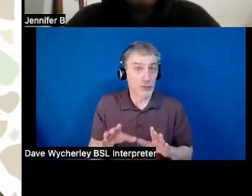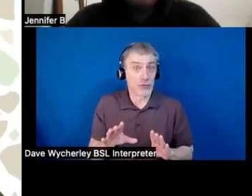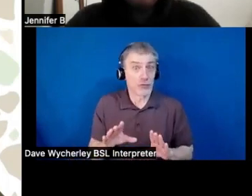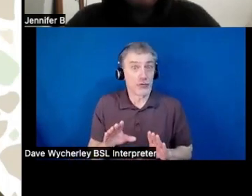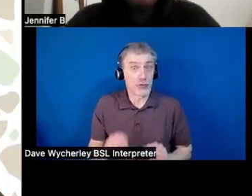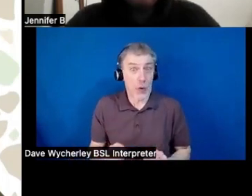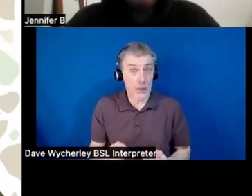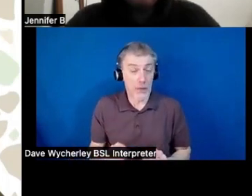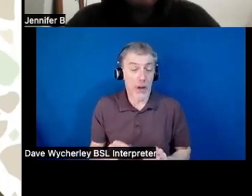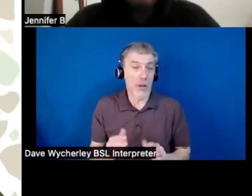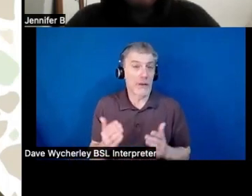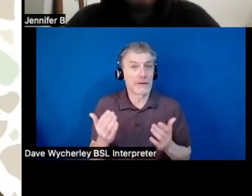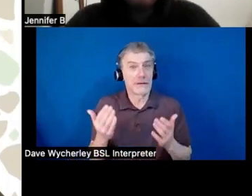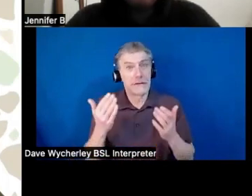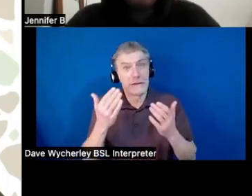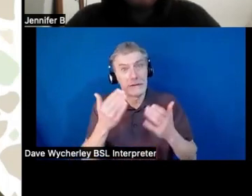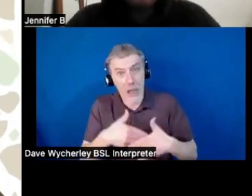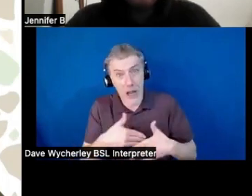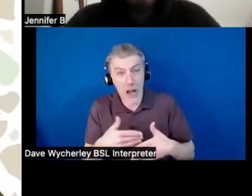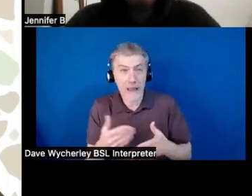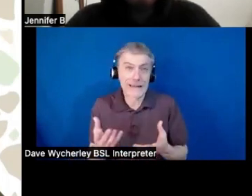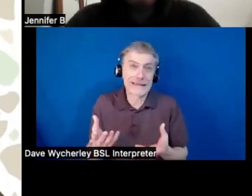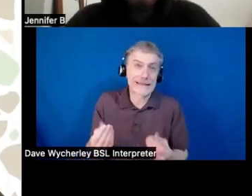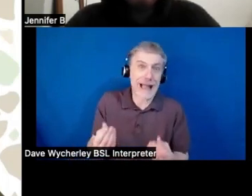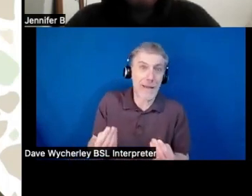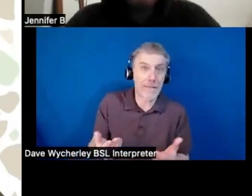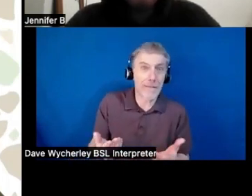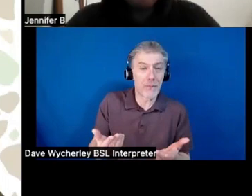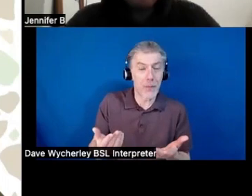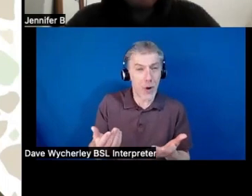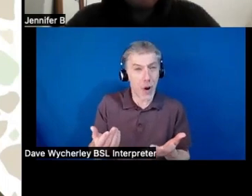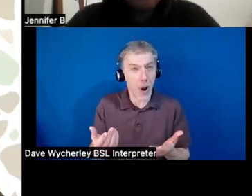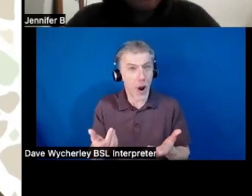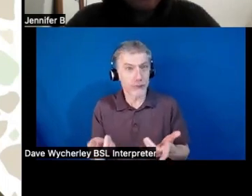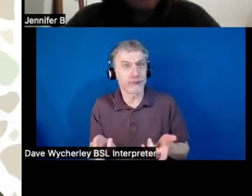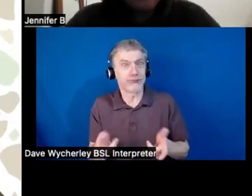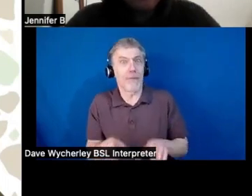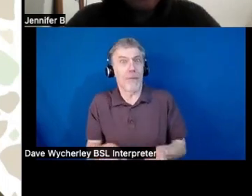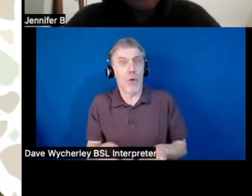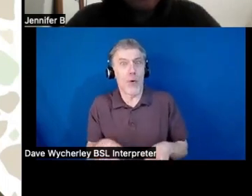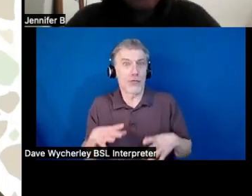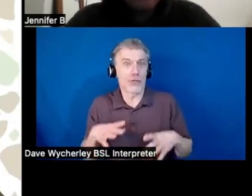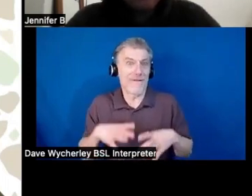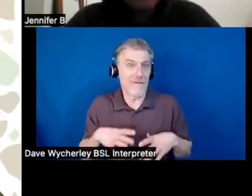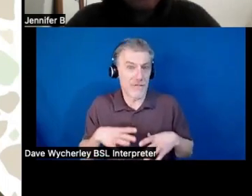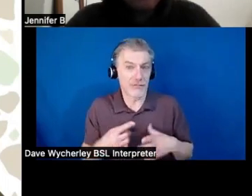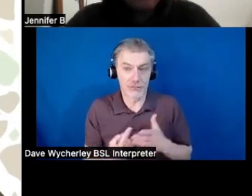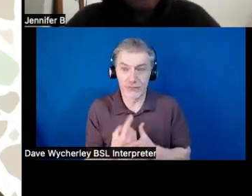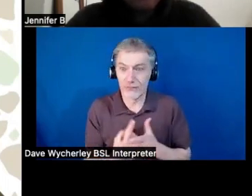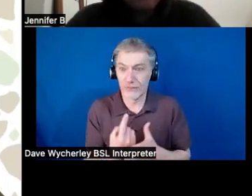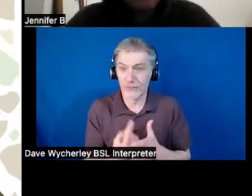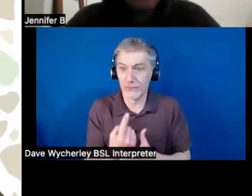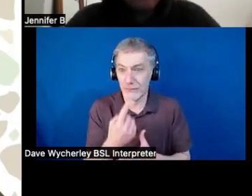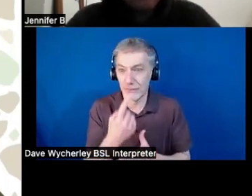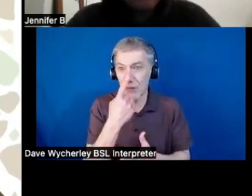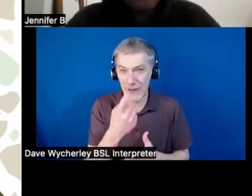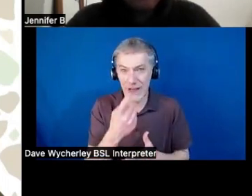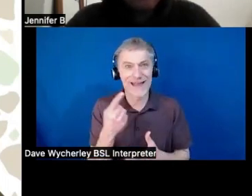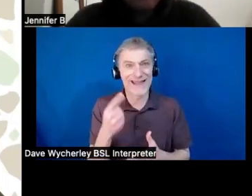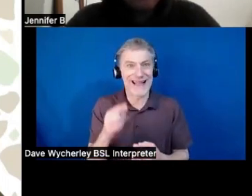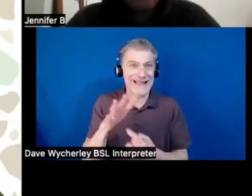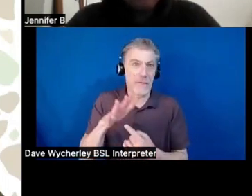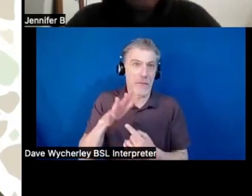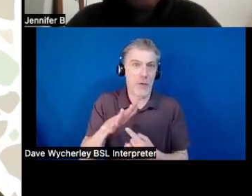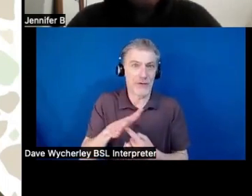dark moments or the damp moments or the kind of pause, fallow, rest moments being really integral and not